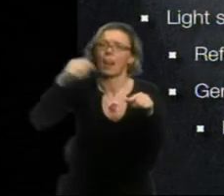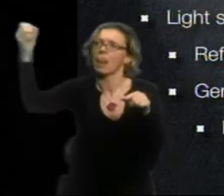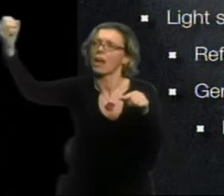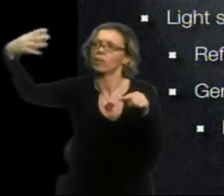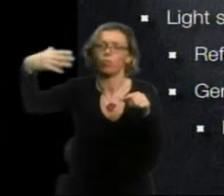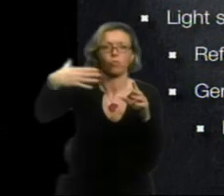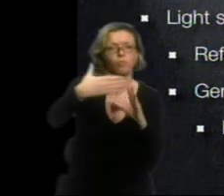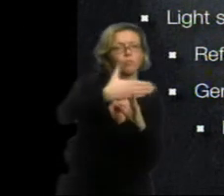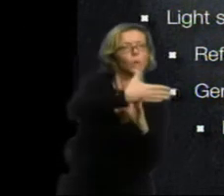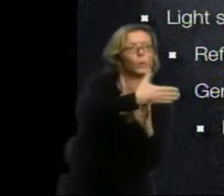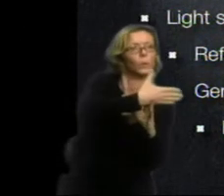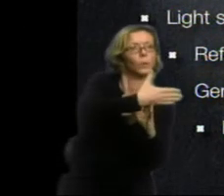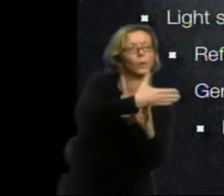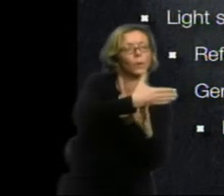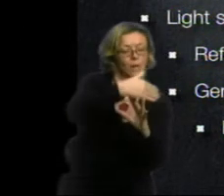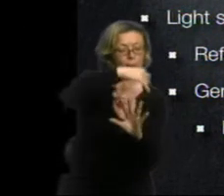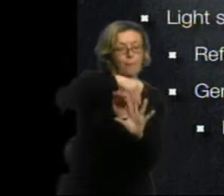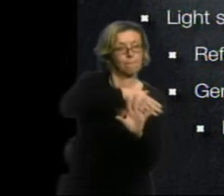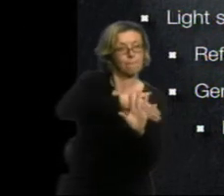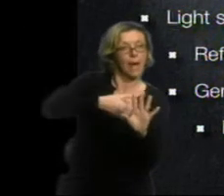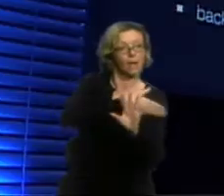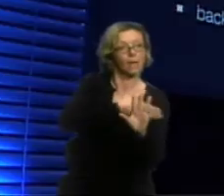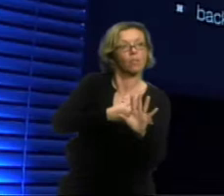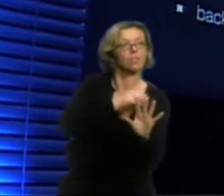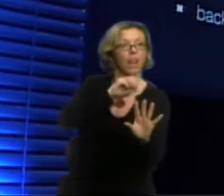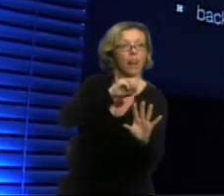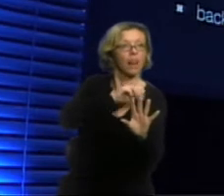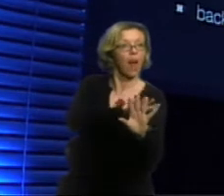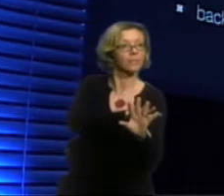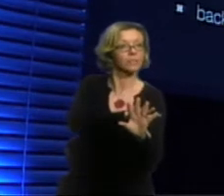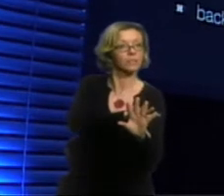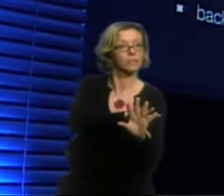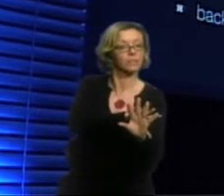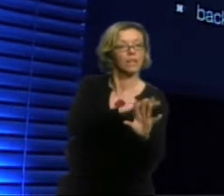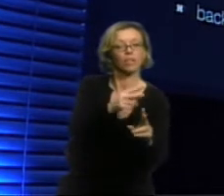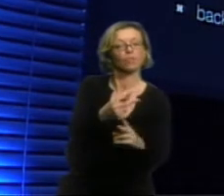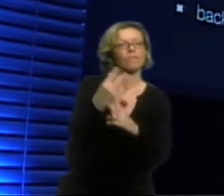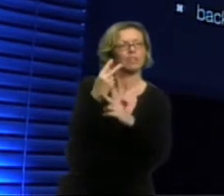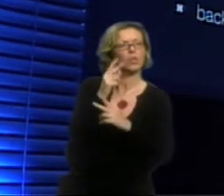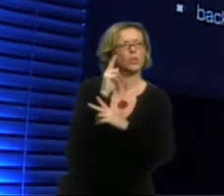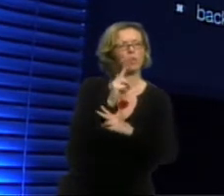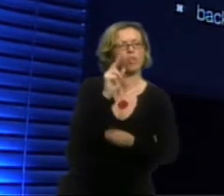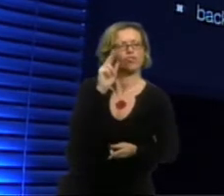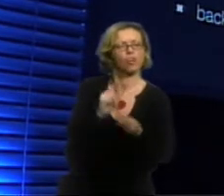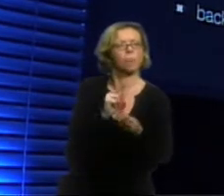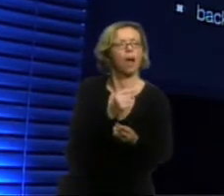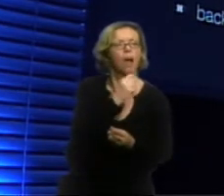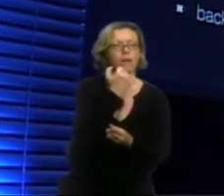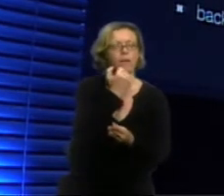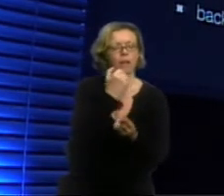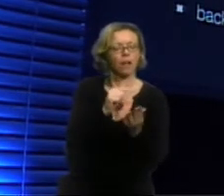Generally, that's because they have a light source at the back, which can either be reflective, which is what you get with very cheap calculators, where you're relying